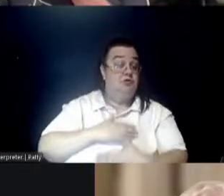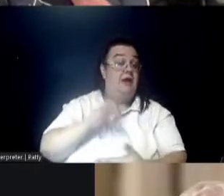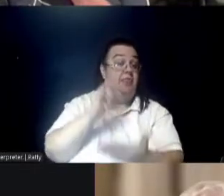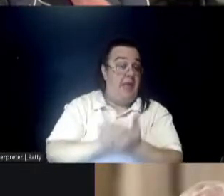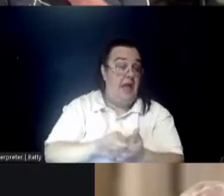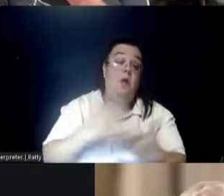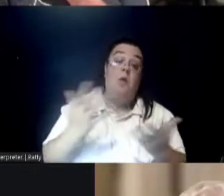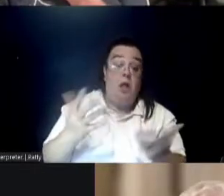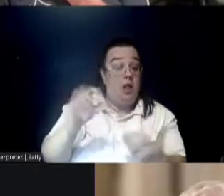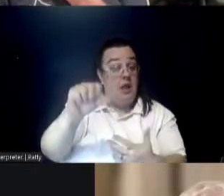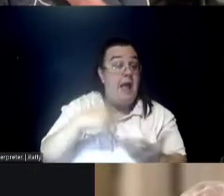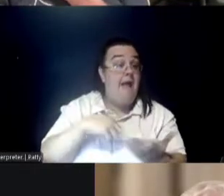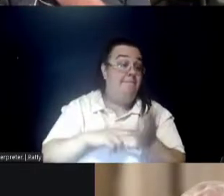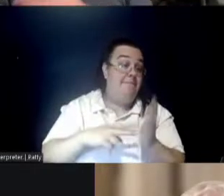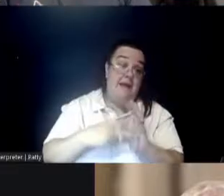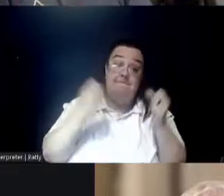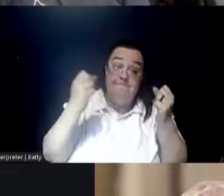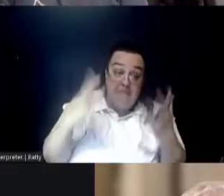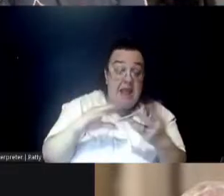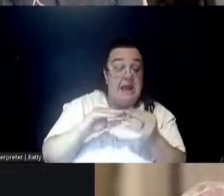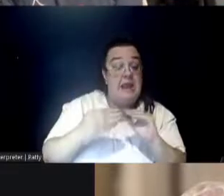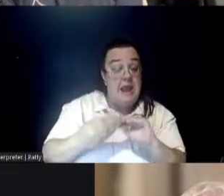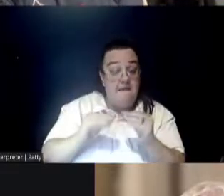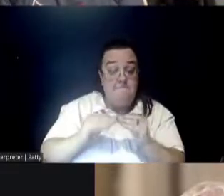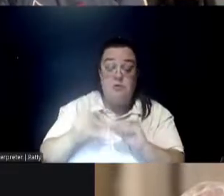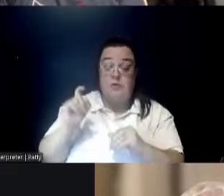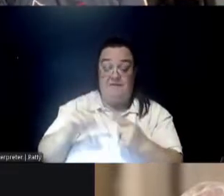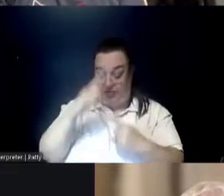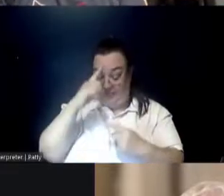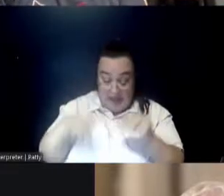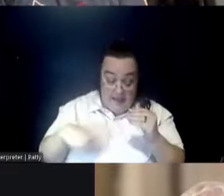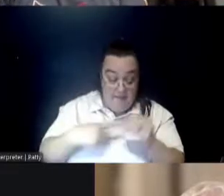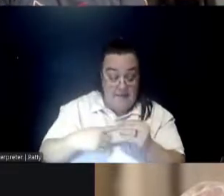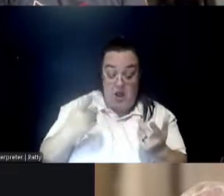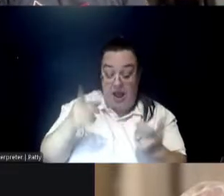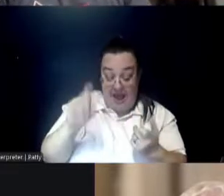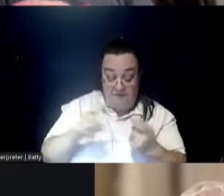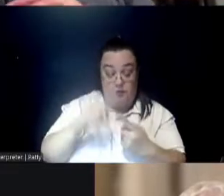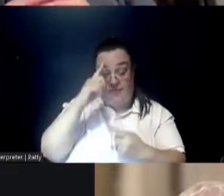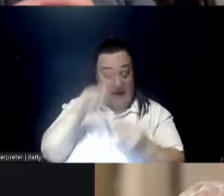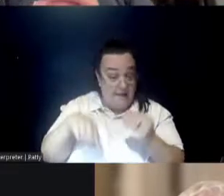Well, yeah, I mean, there's a lot of numbers to consider. Again, I think you need to consider what